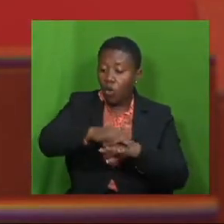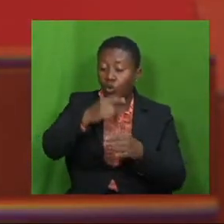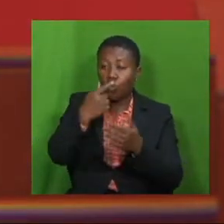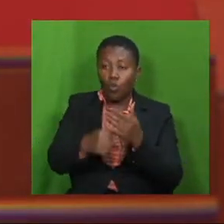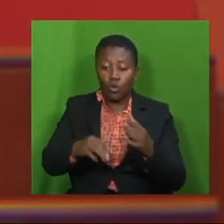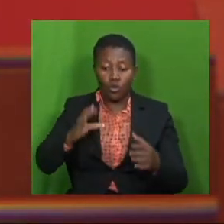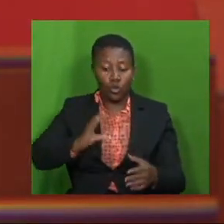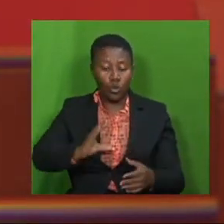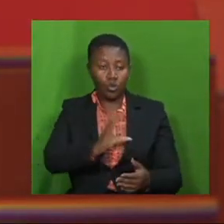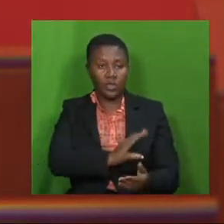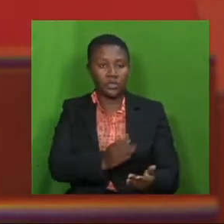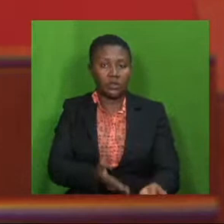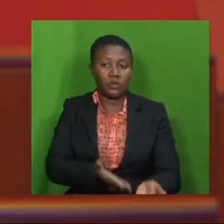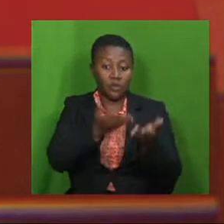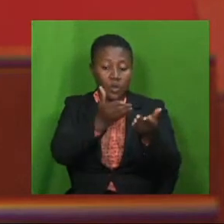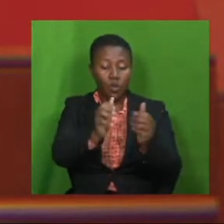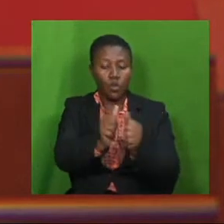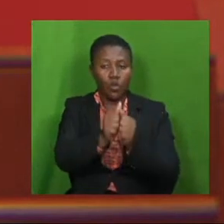without debate.